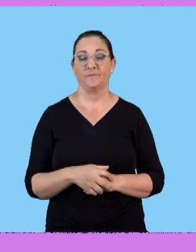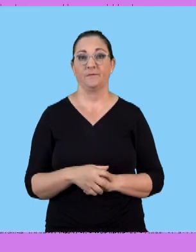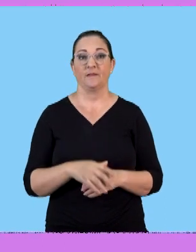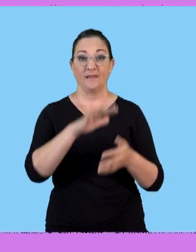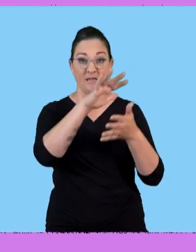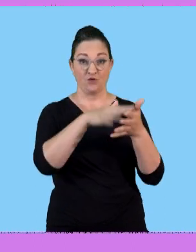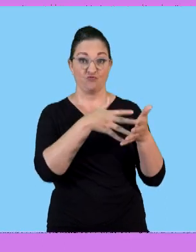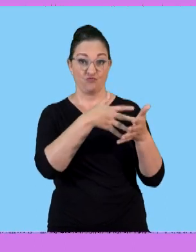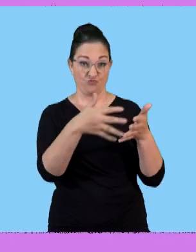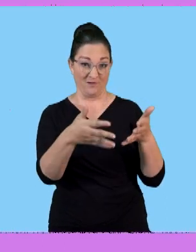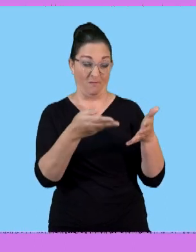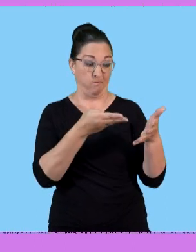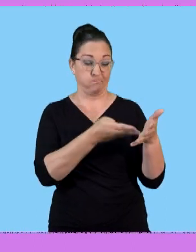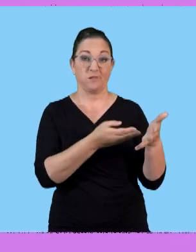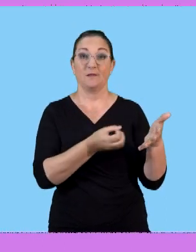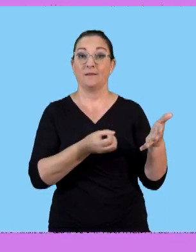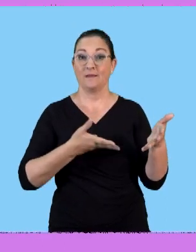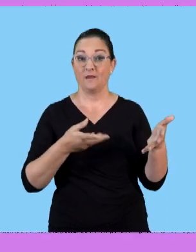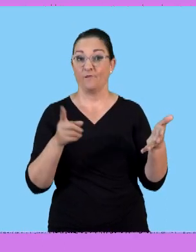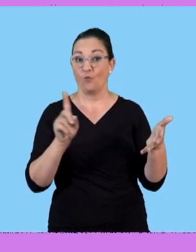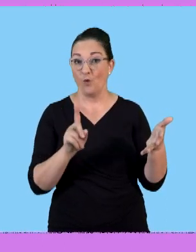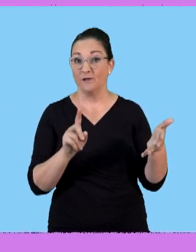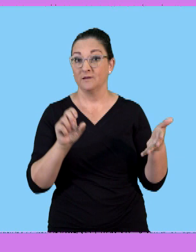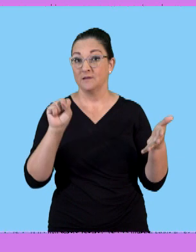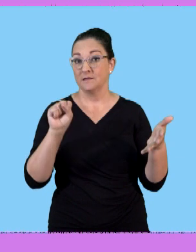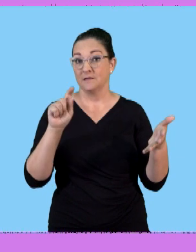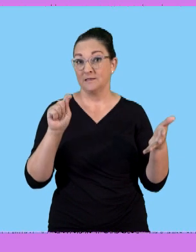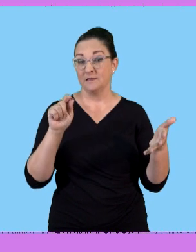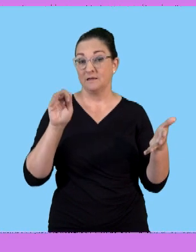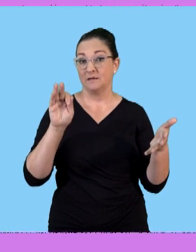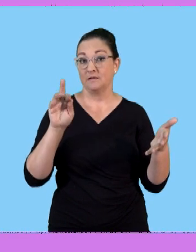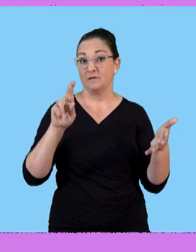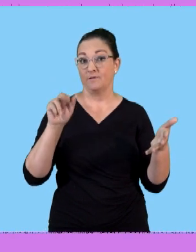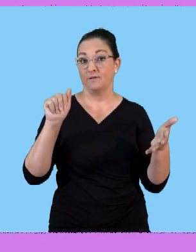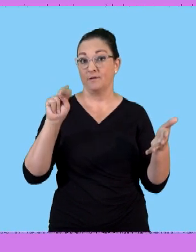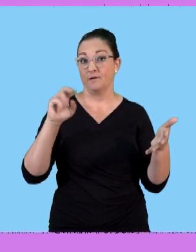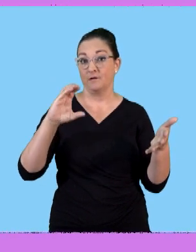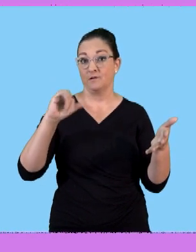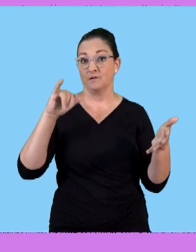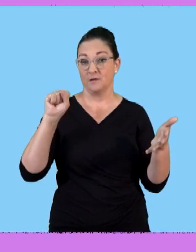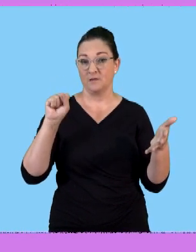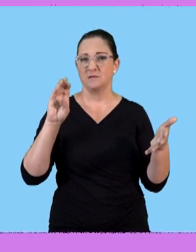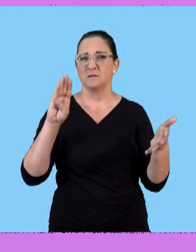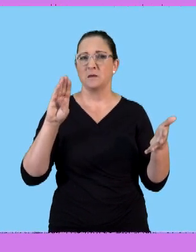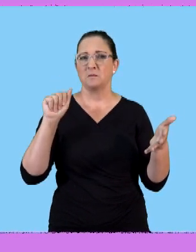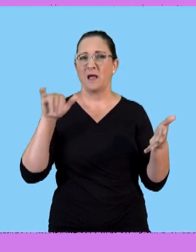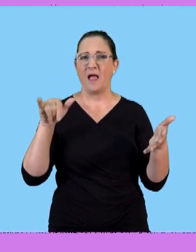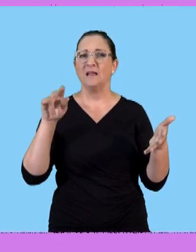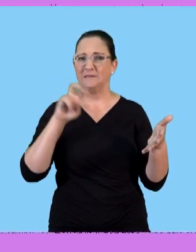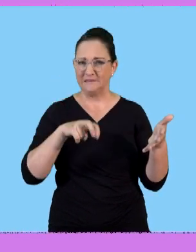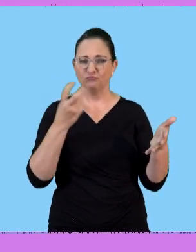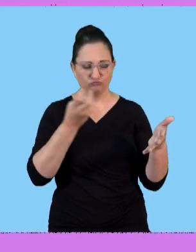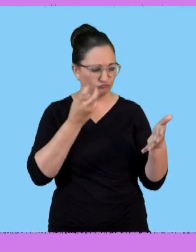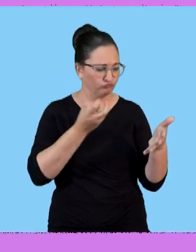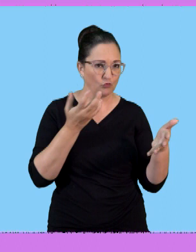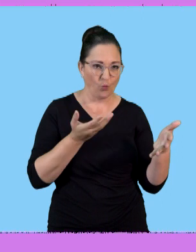says, give the grid reference, right, of St. Francis Bay. So I need to find St.